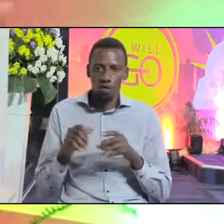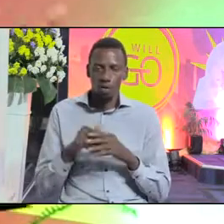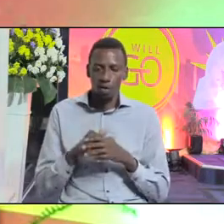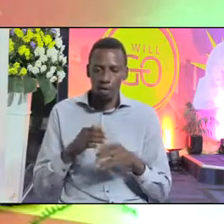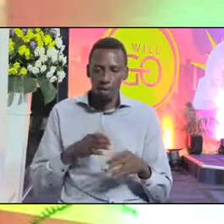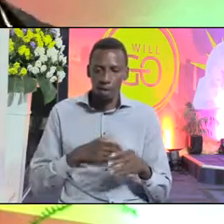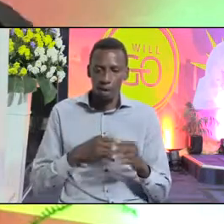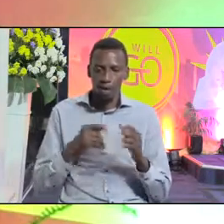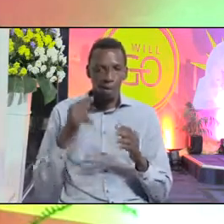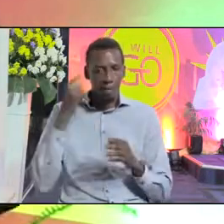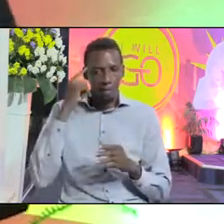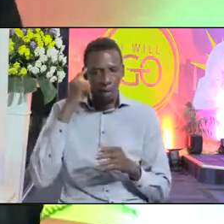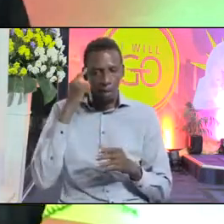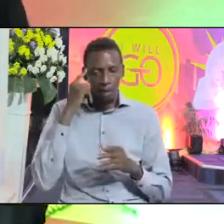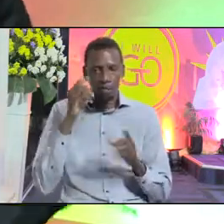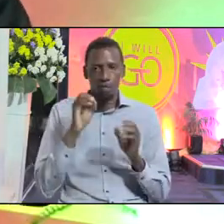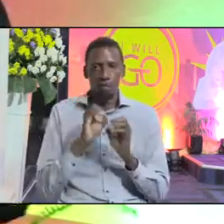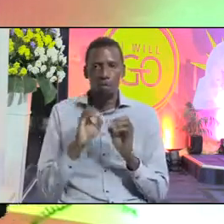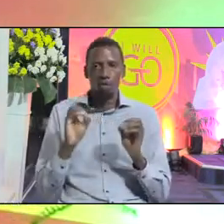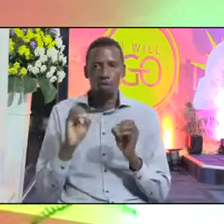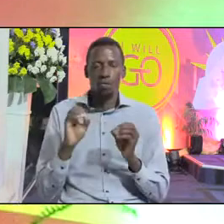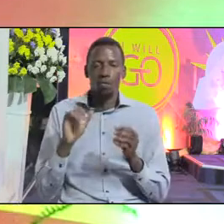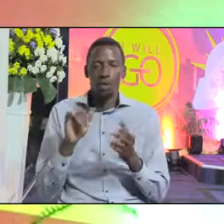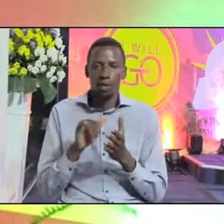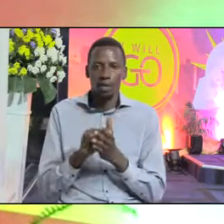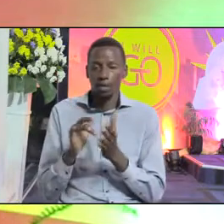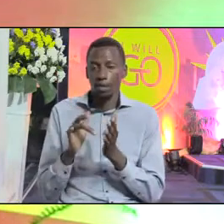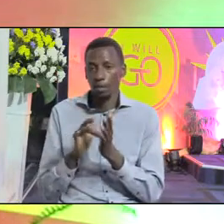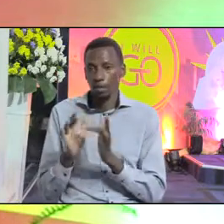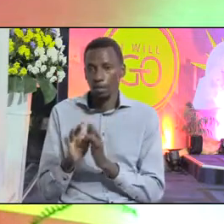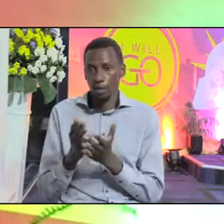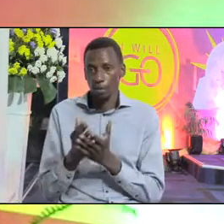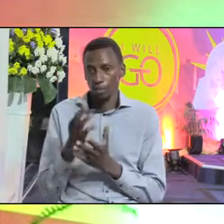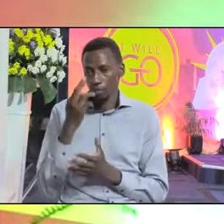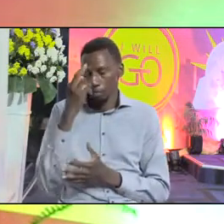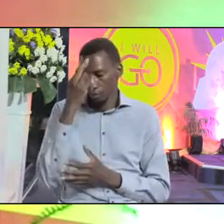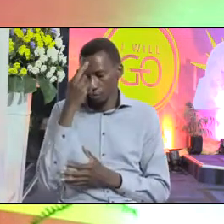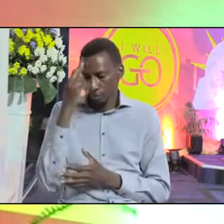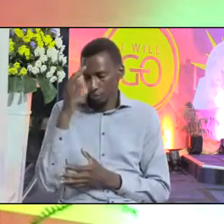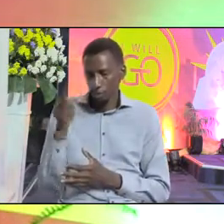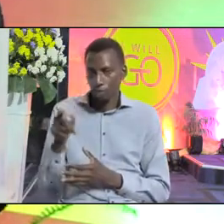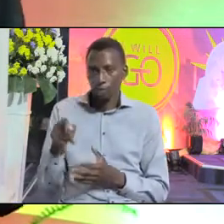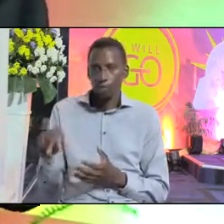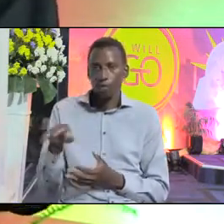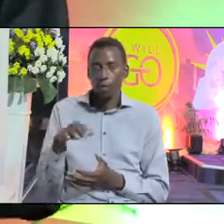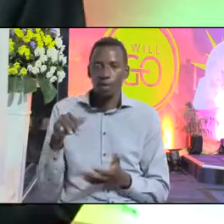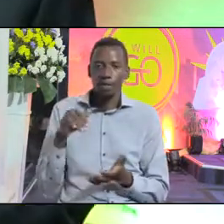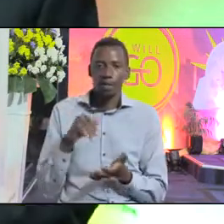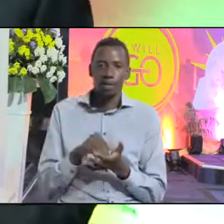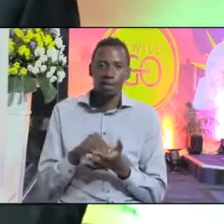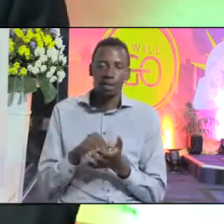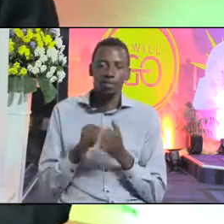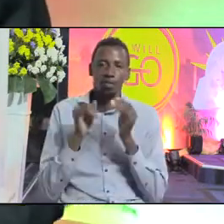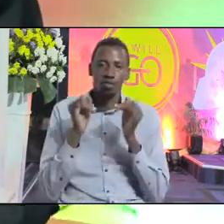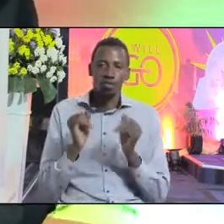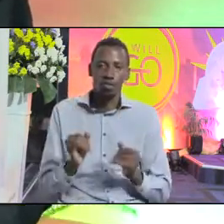no question in my mind, Dr. Papu, that the book of Romans stands at the core and the center of New Testament